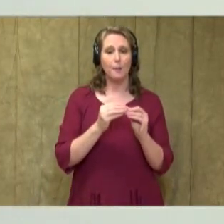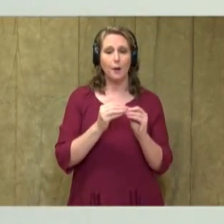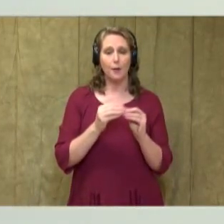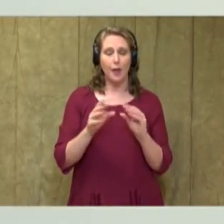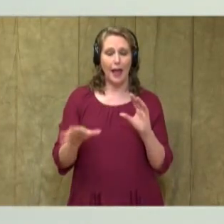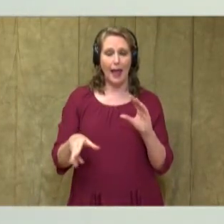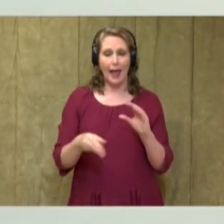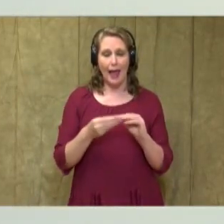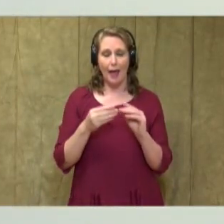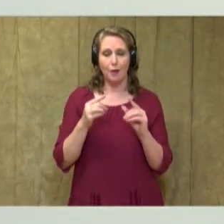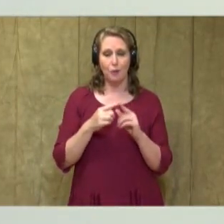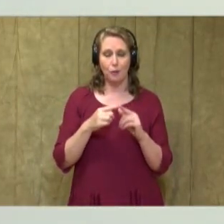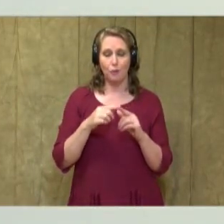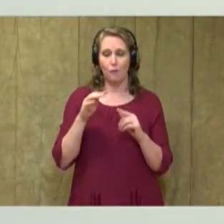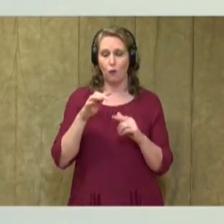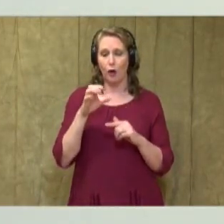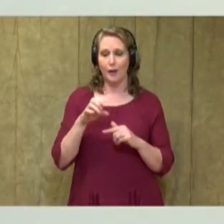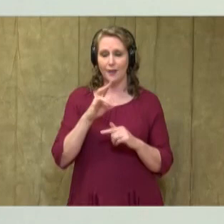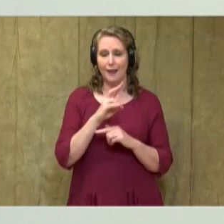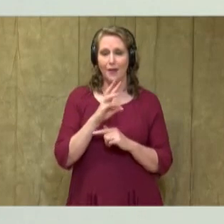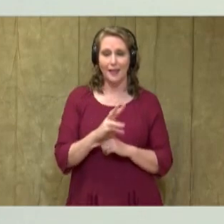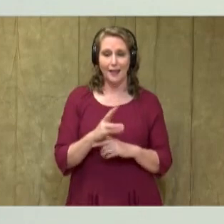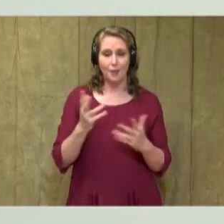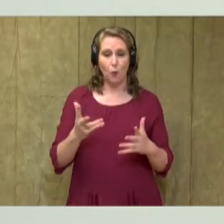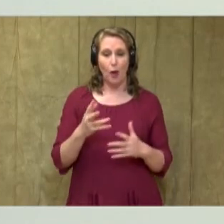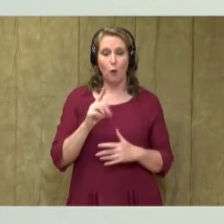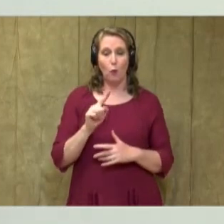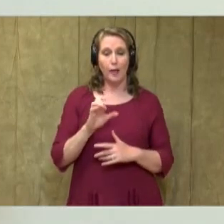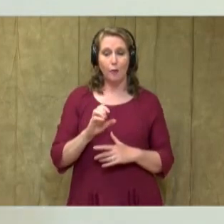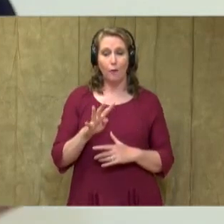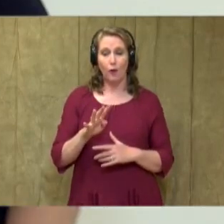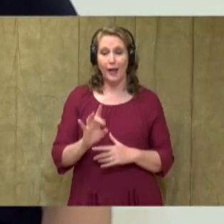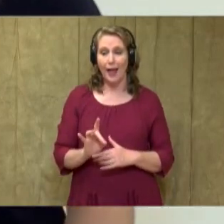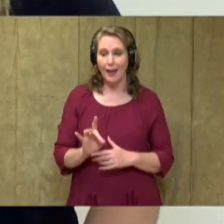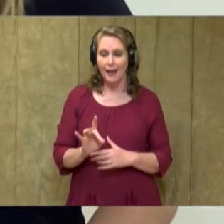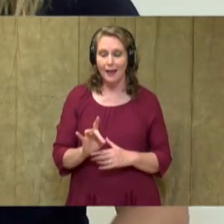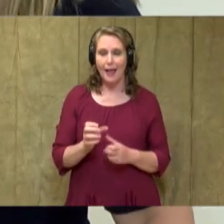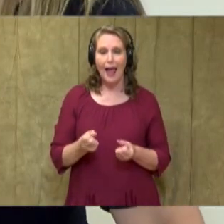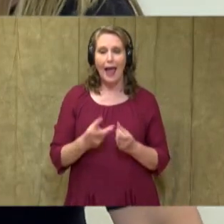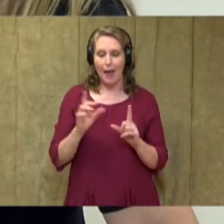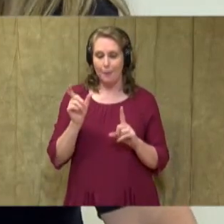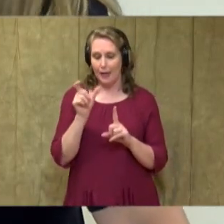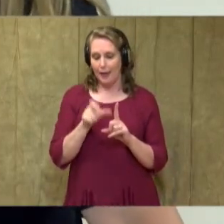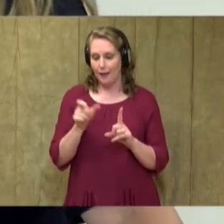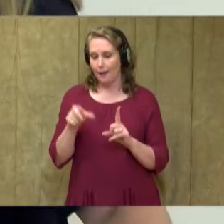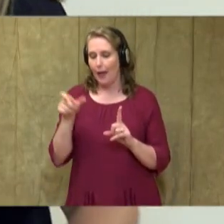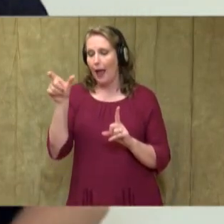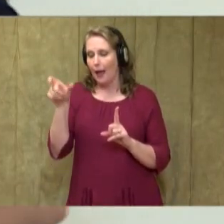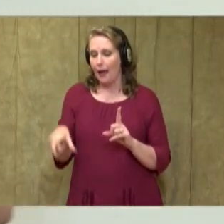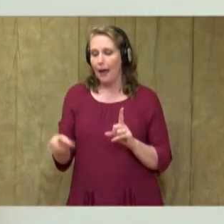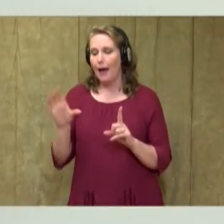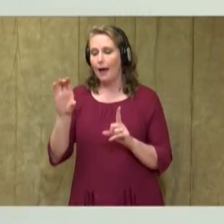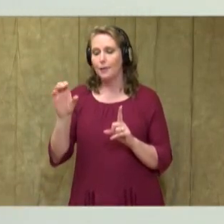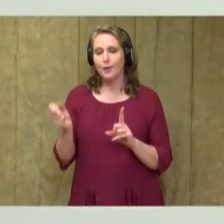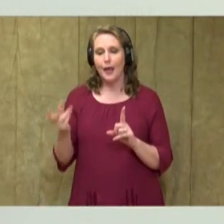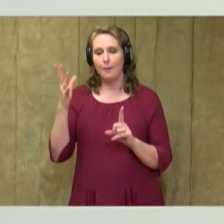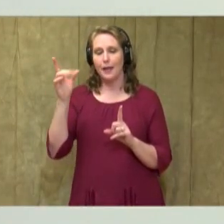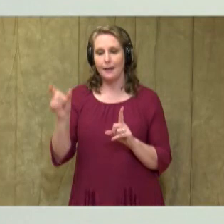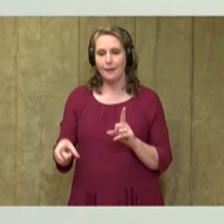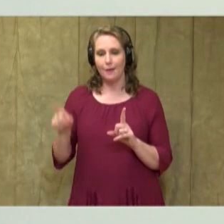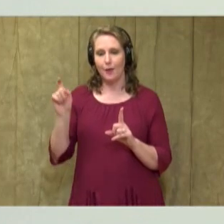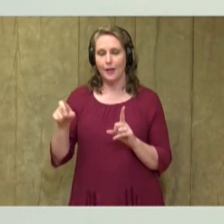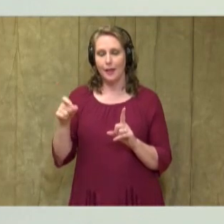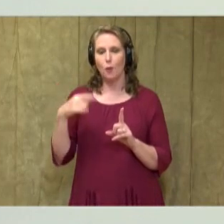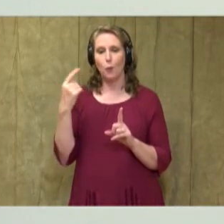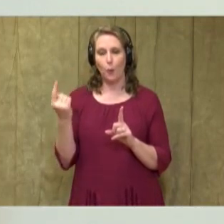to add together with 476 is 148. So how many hundreds do I need? That's